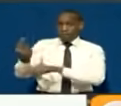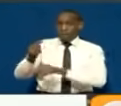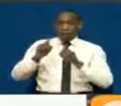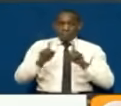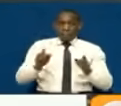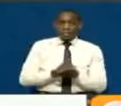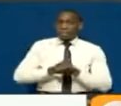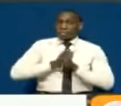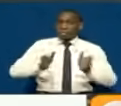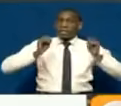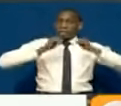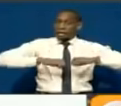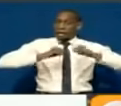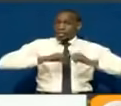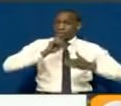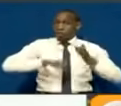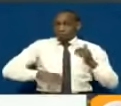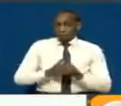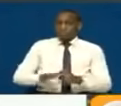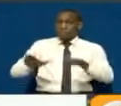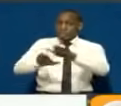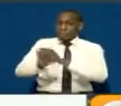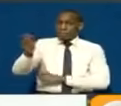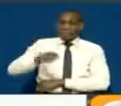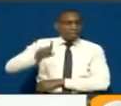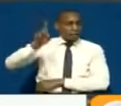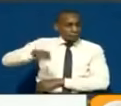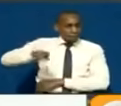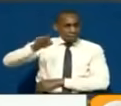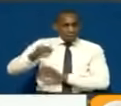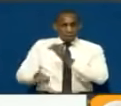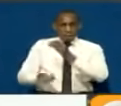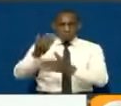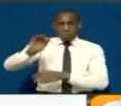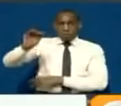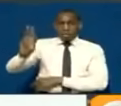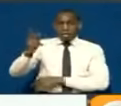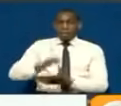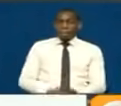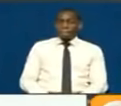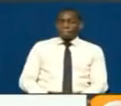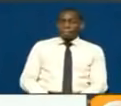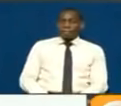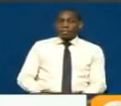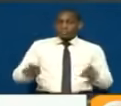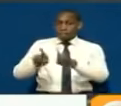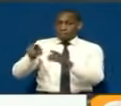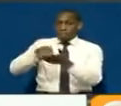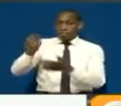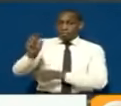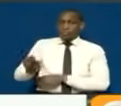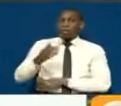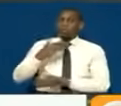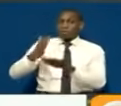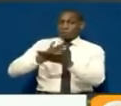instead, the generally accepted consensus is that the deputy president must come from Mount Kenya region. On the same breath, the region